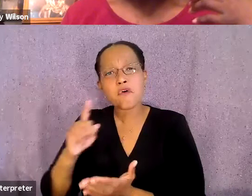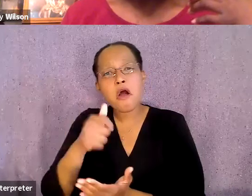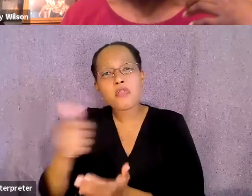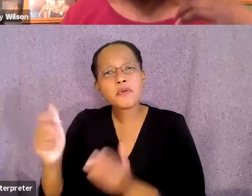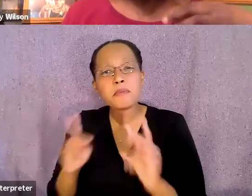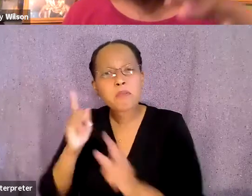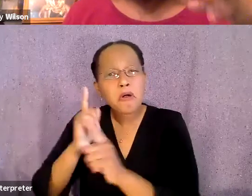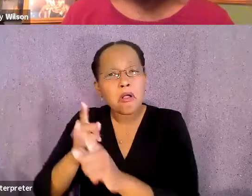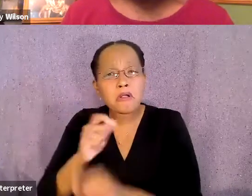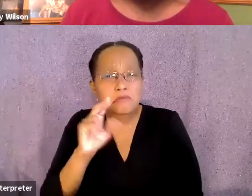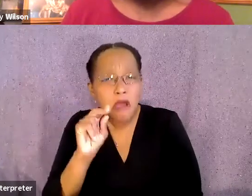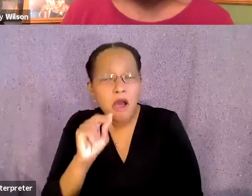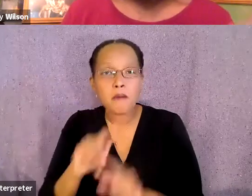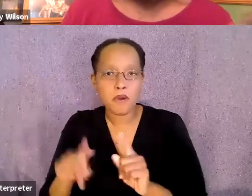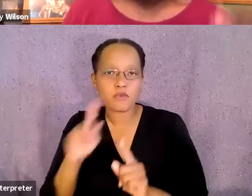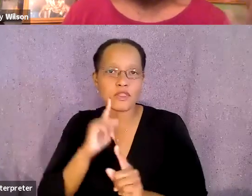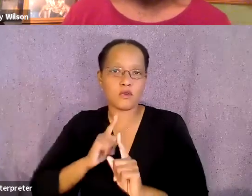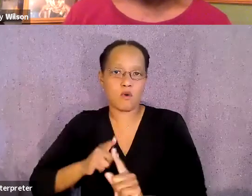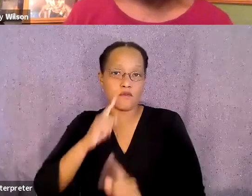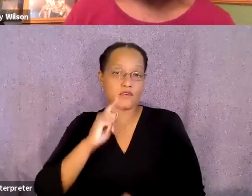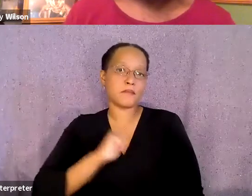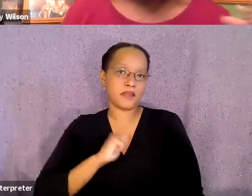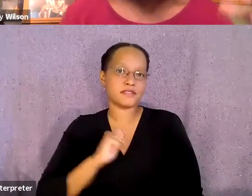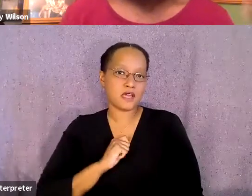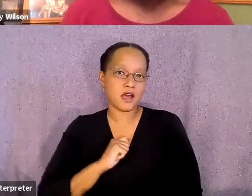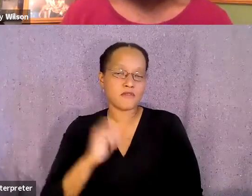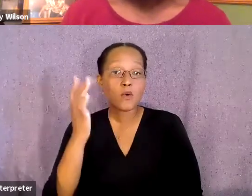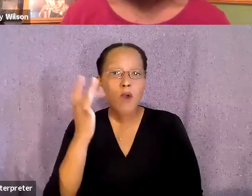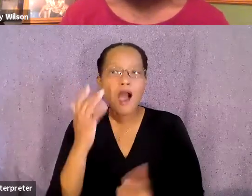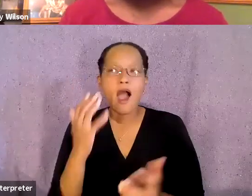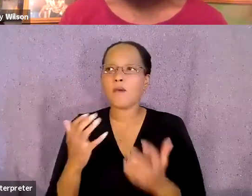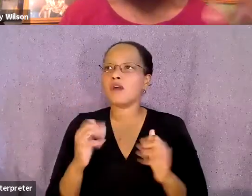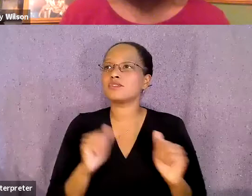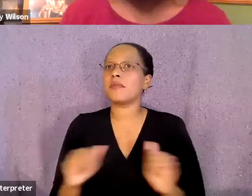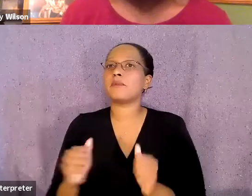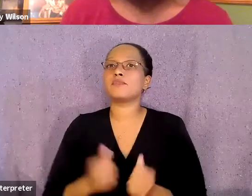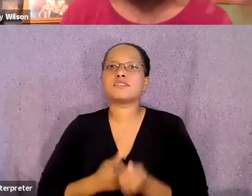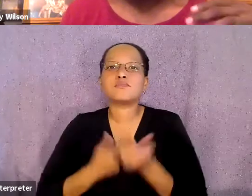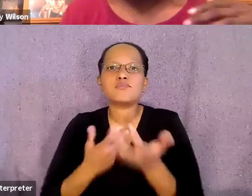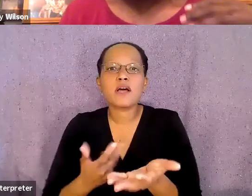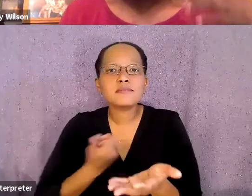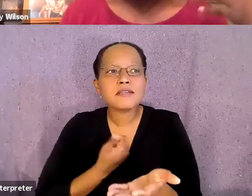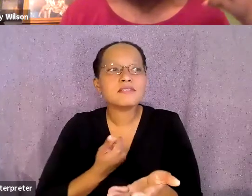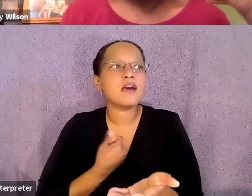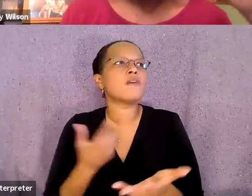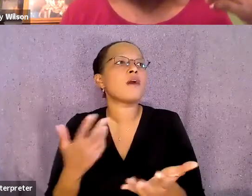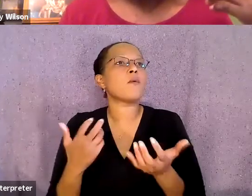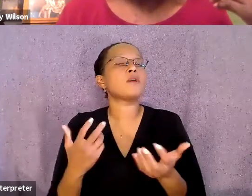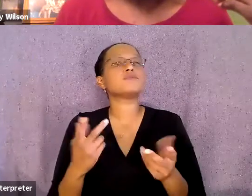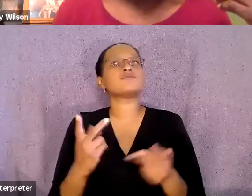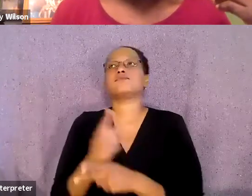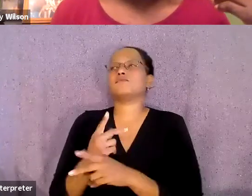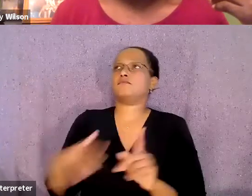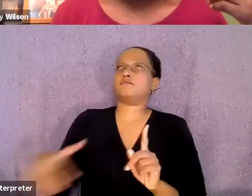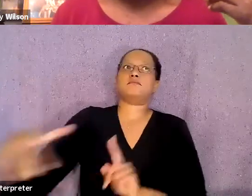I needed to be able to express myself and to figure out what was going on in the world around